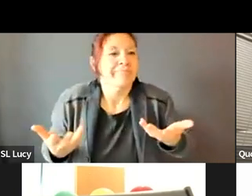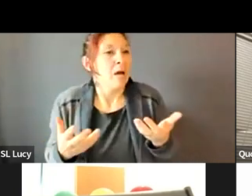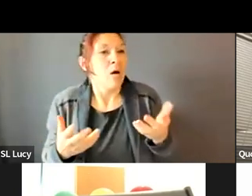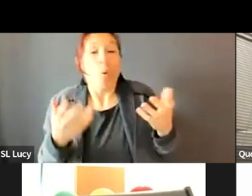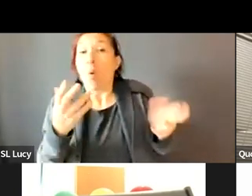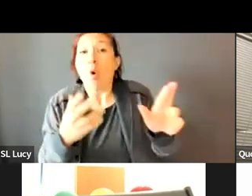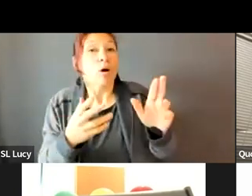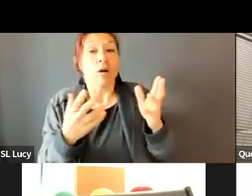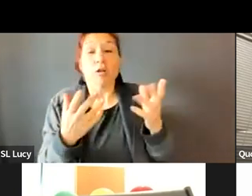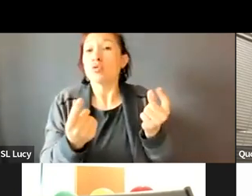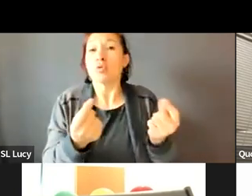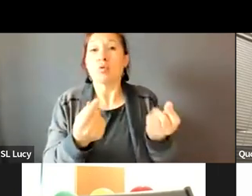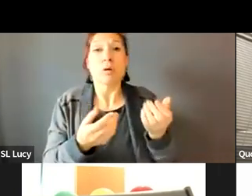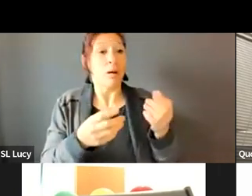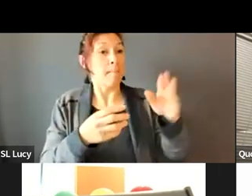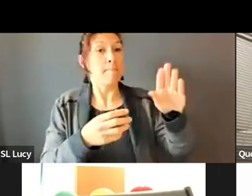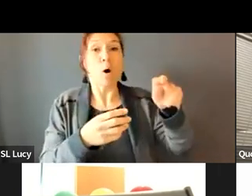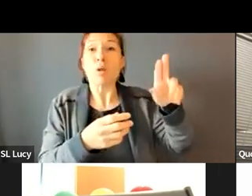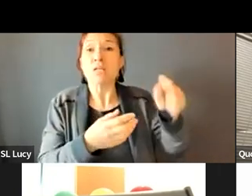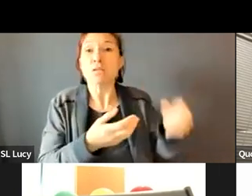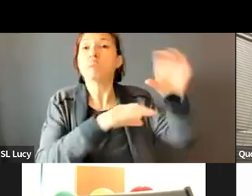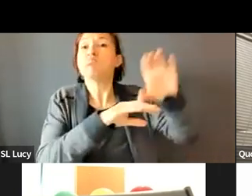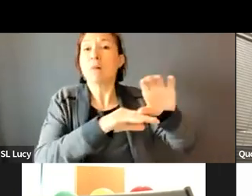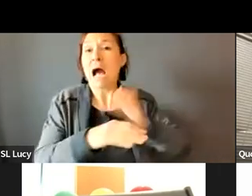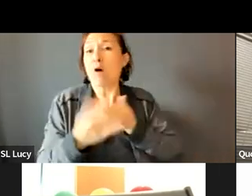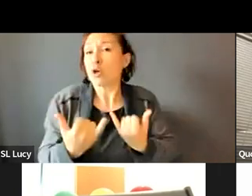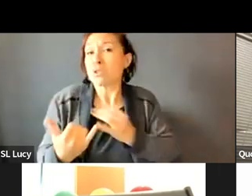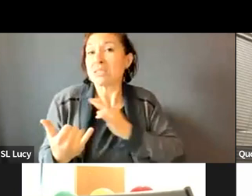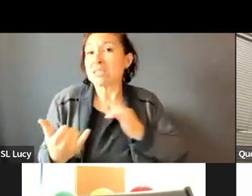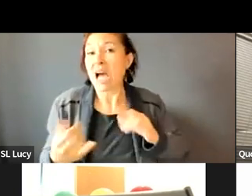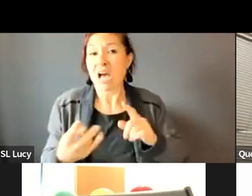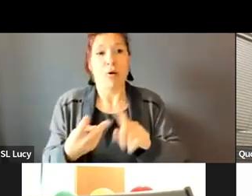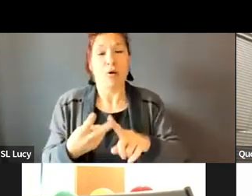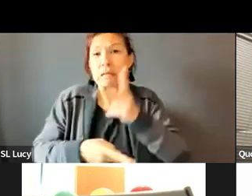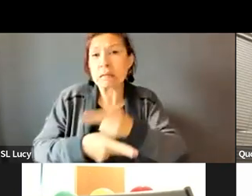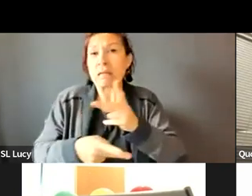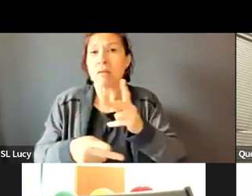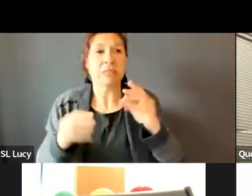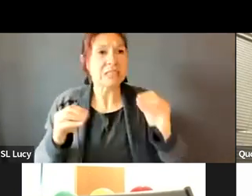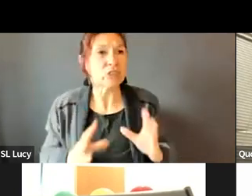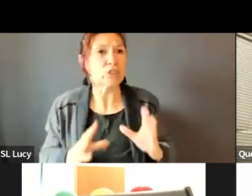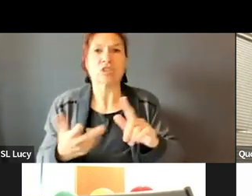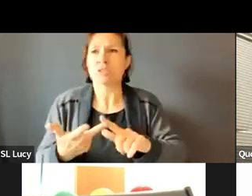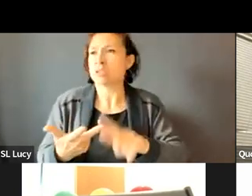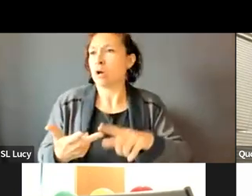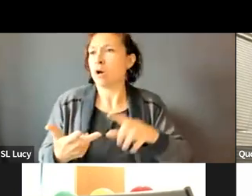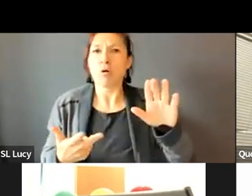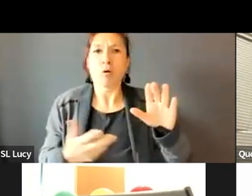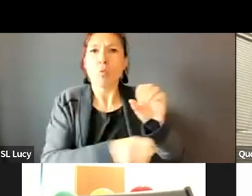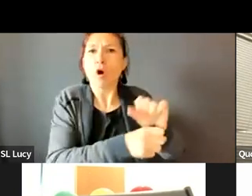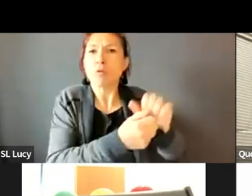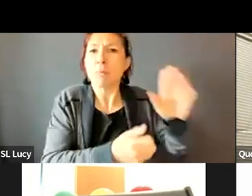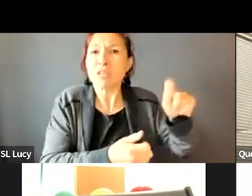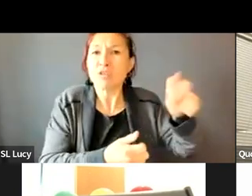for hard to staff schools and working with the btu to make that happen or uh retention bonuses for Key Personnel to stop attrition